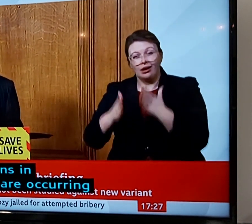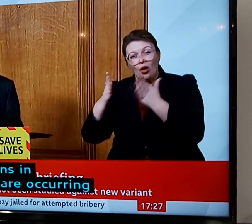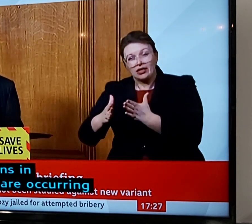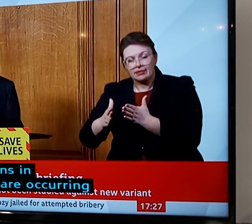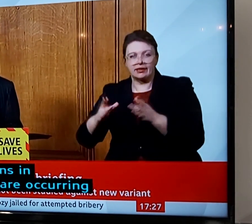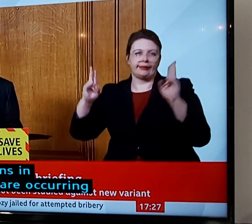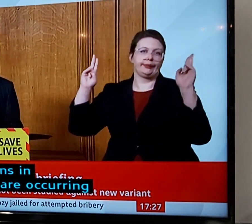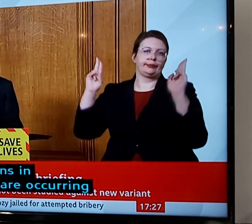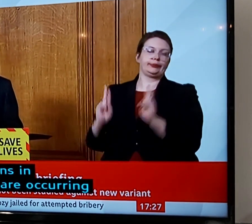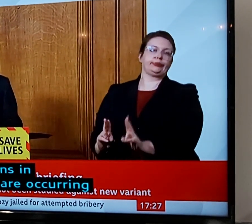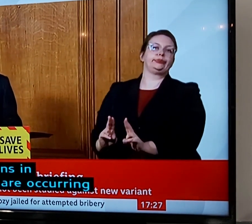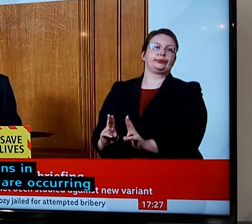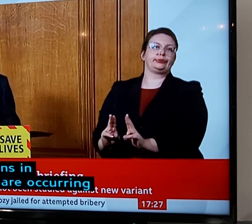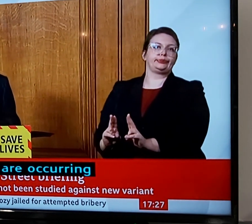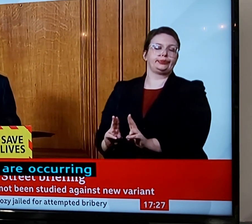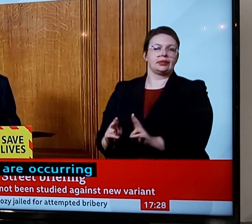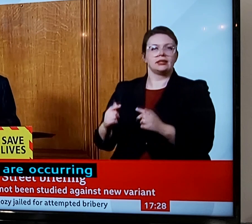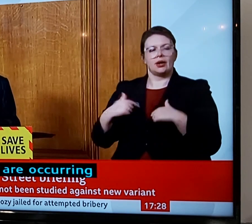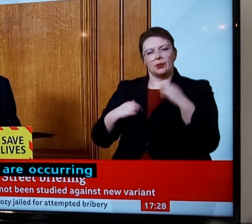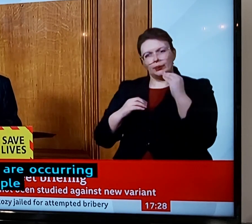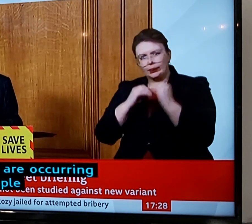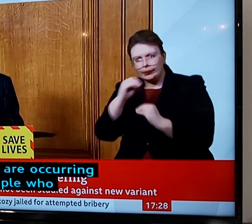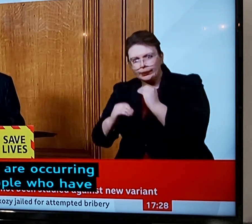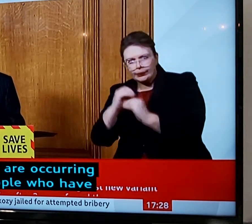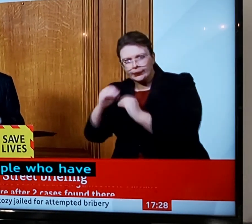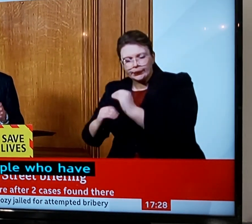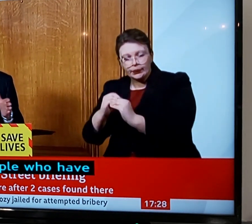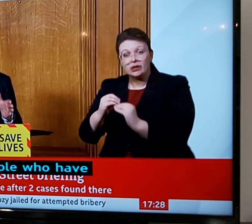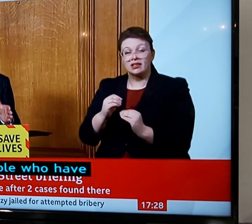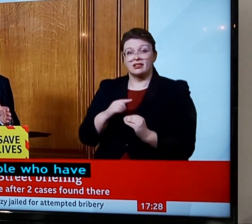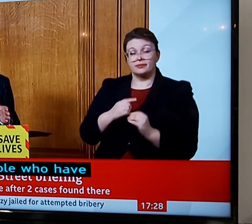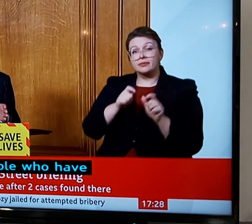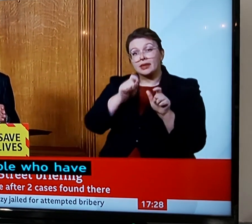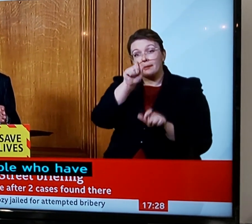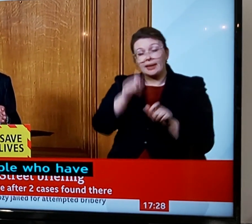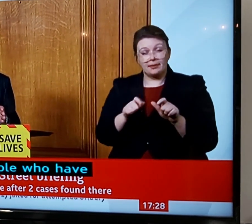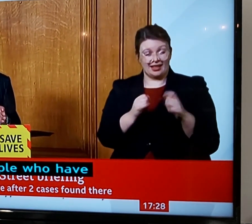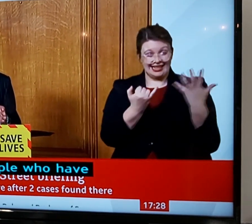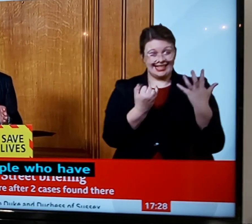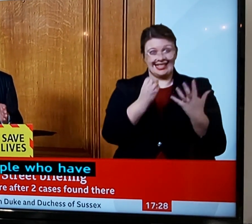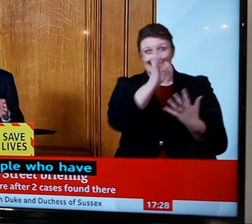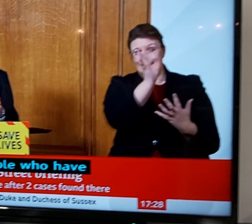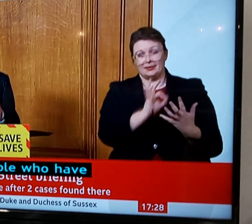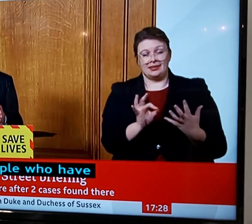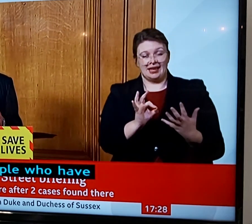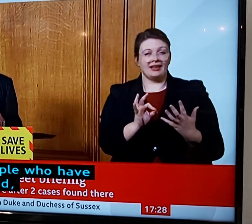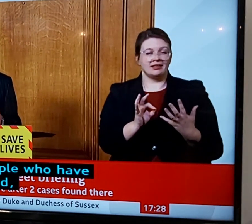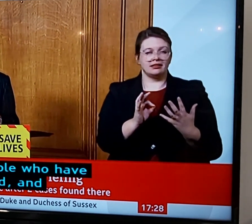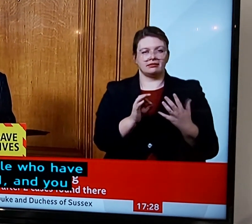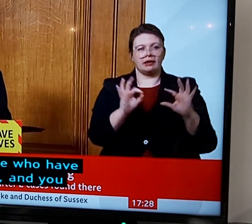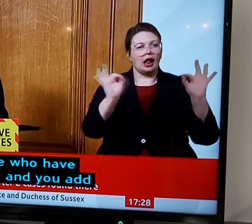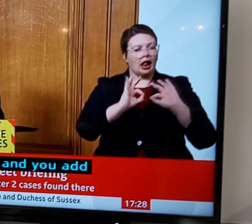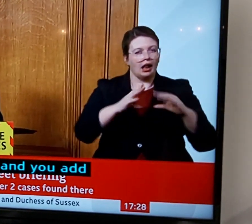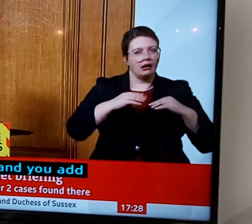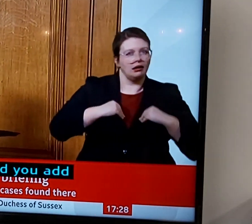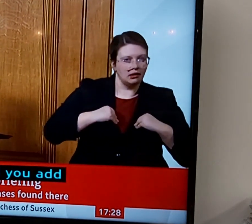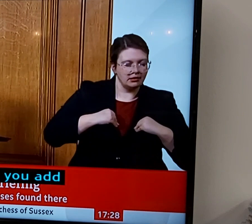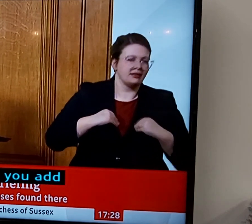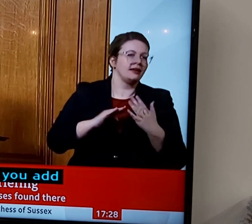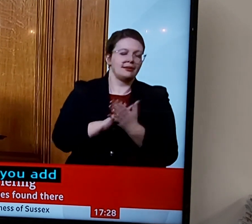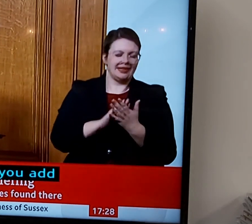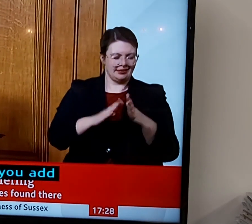infected, and you add that to the fact that people who are not infected can't,